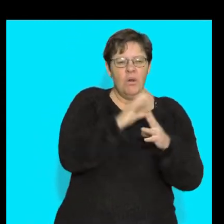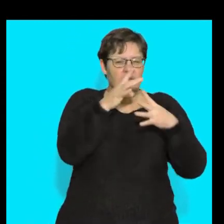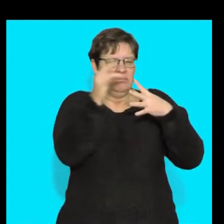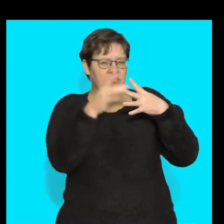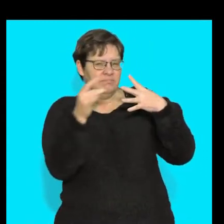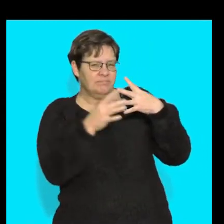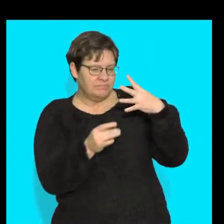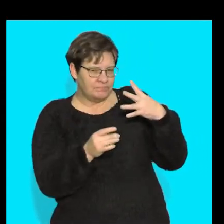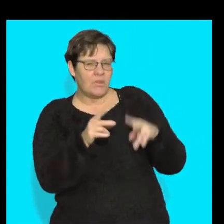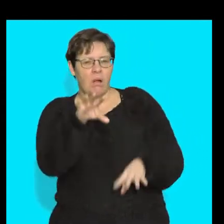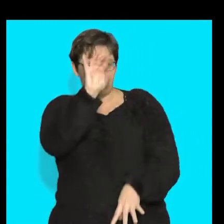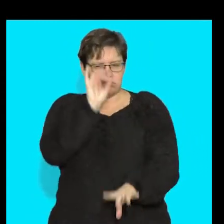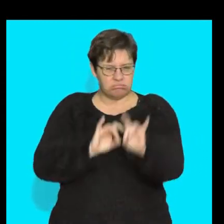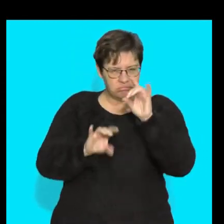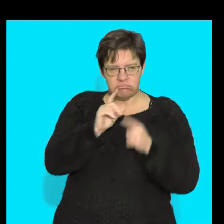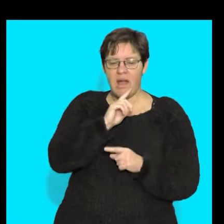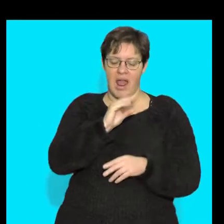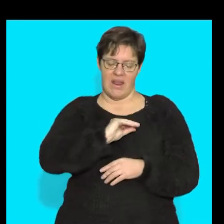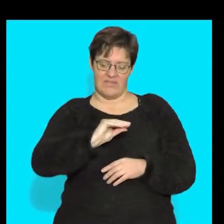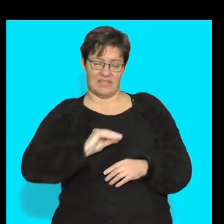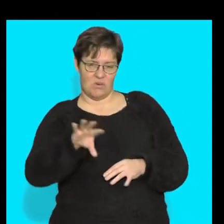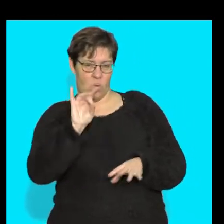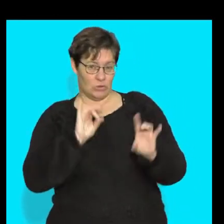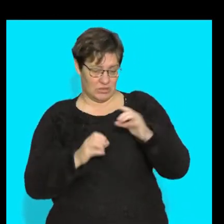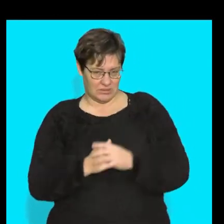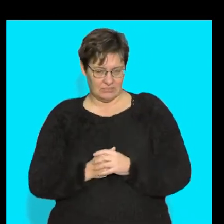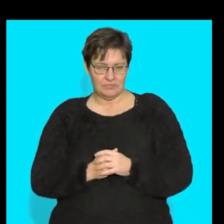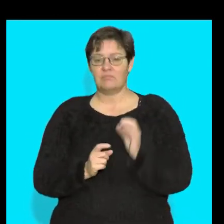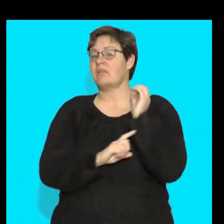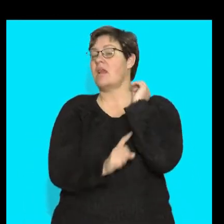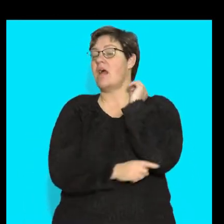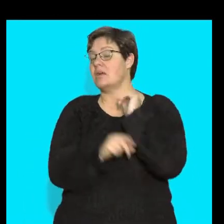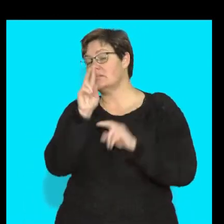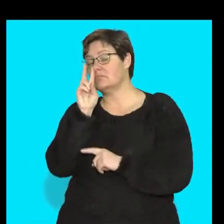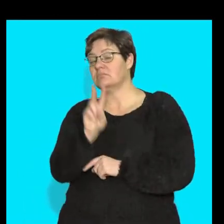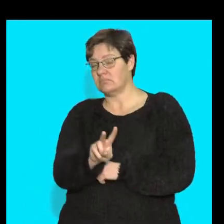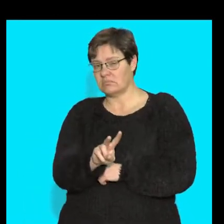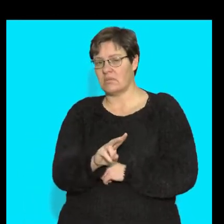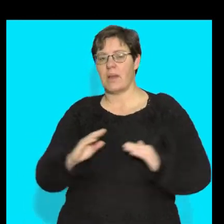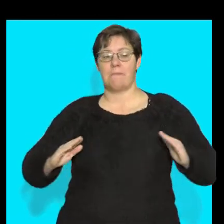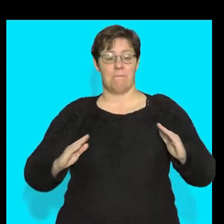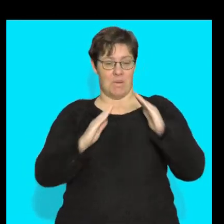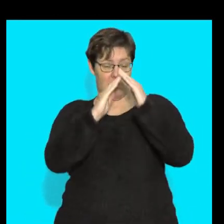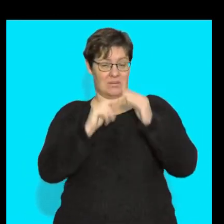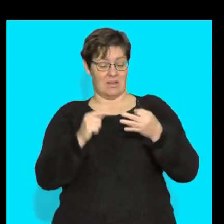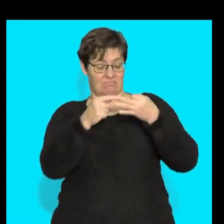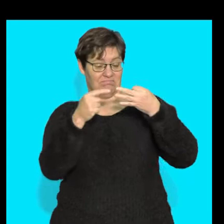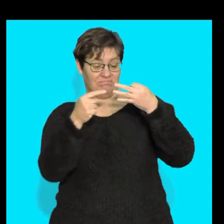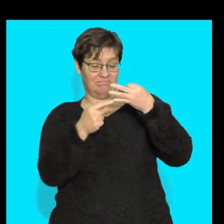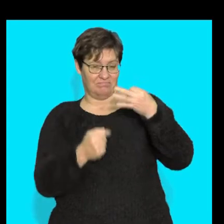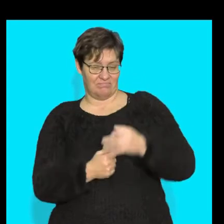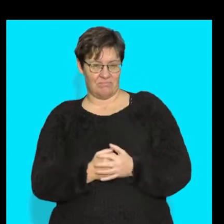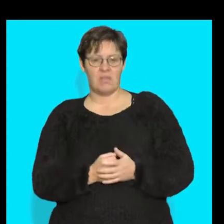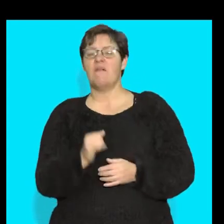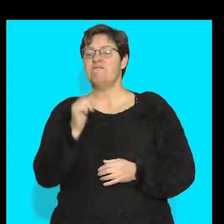We're also going to analyze investment options. And then lastly, we're going to look at the pyramid schemes. But for now, let's look